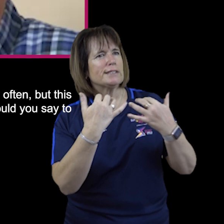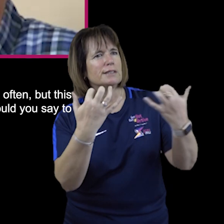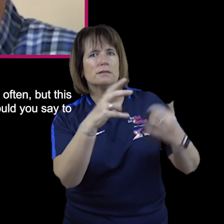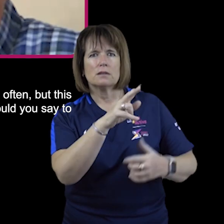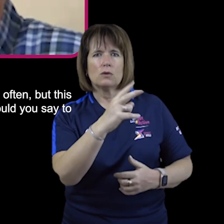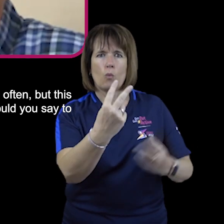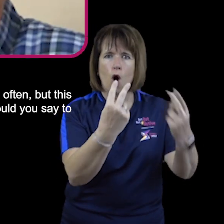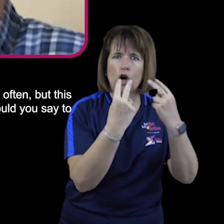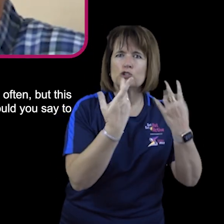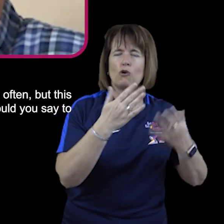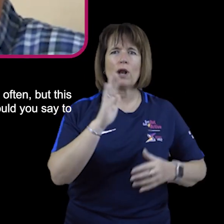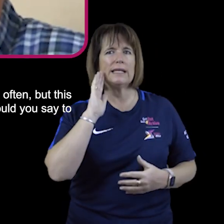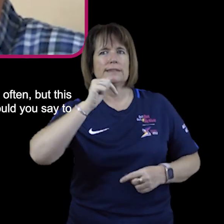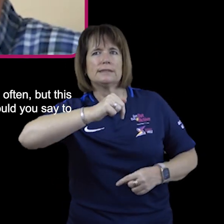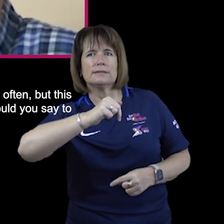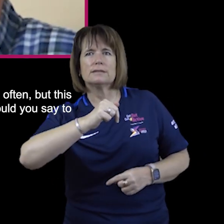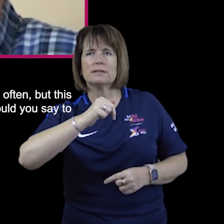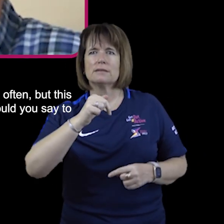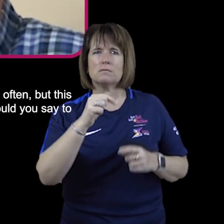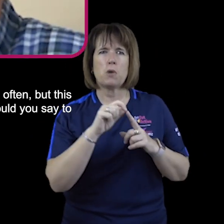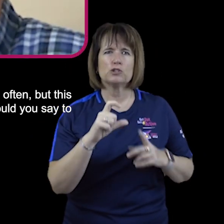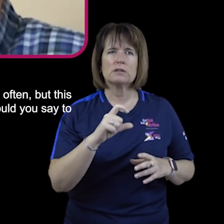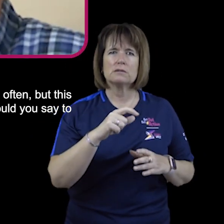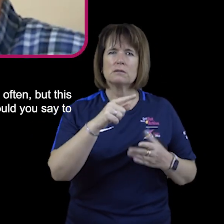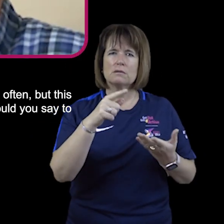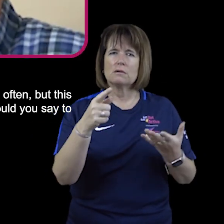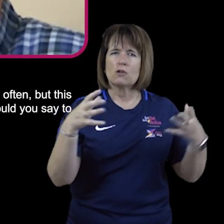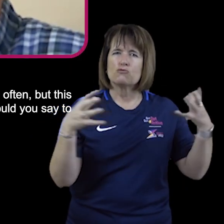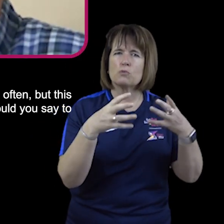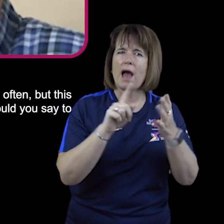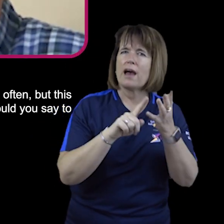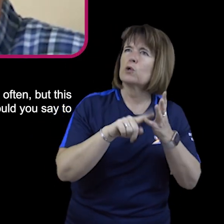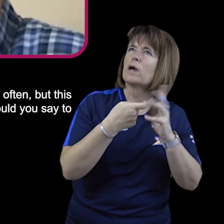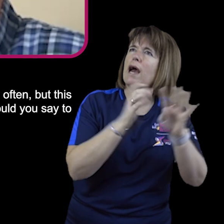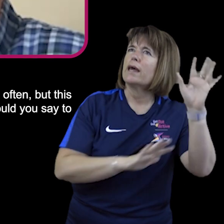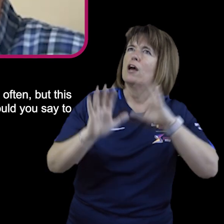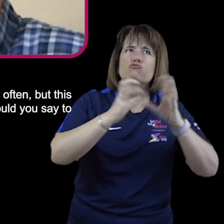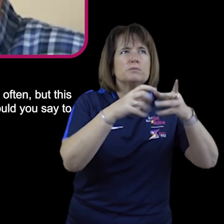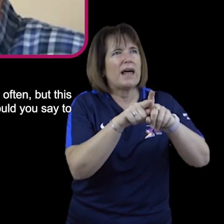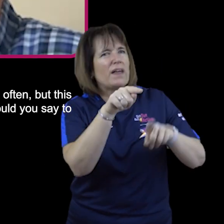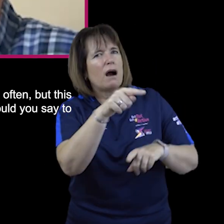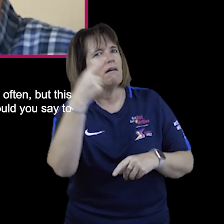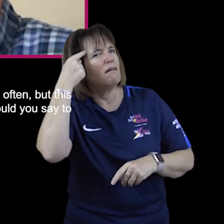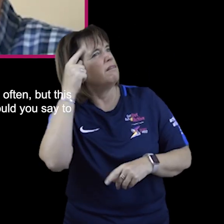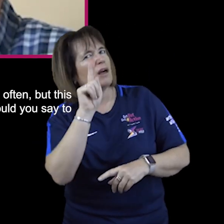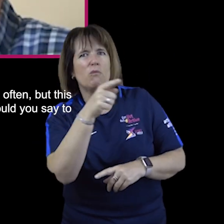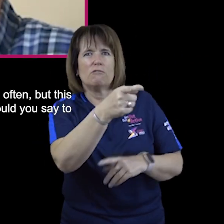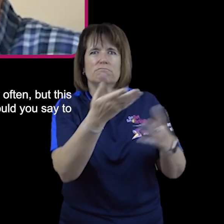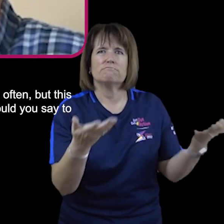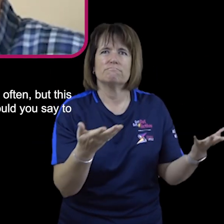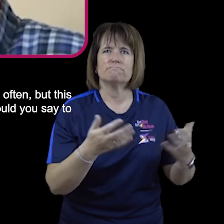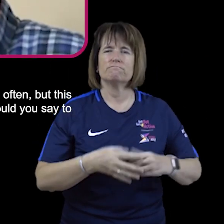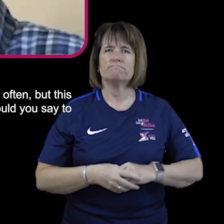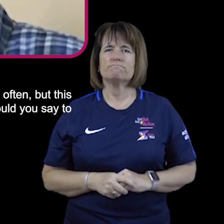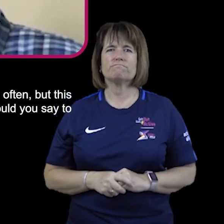journey. Yeah. So, Andy, anyone watching or listening to this podcast, what would you say to